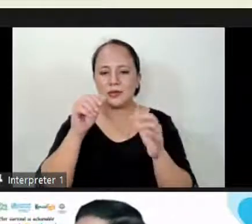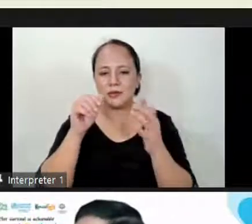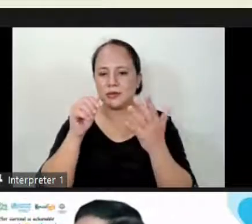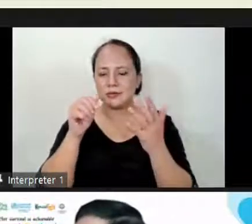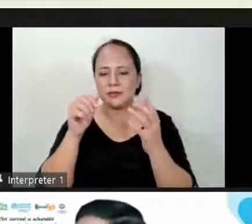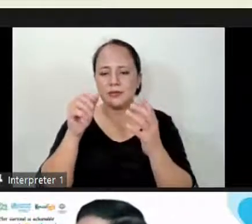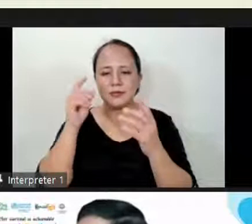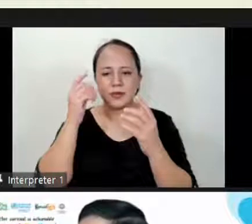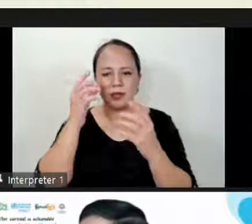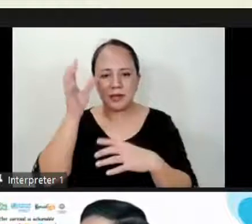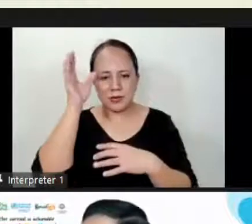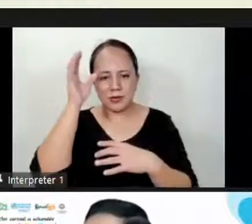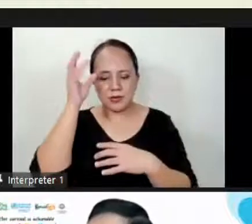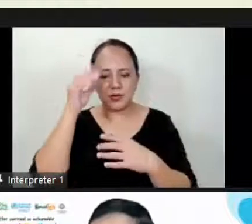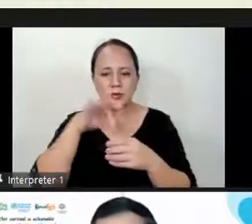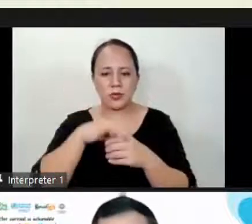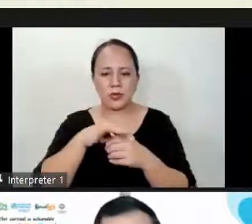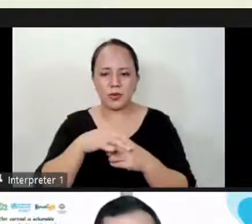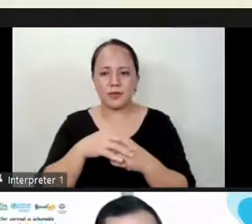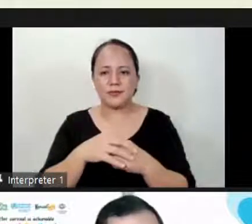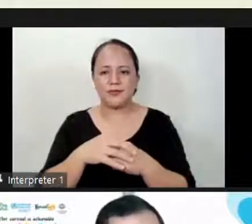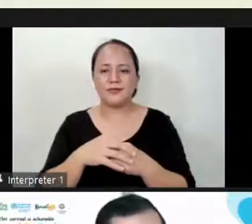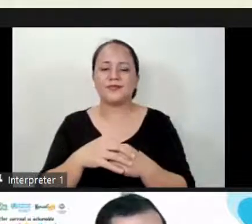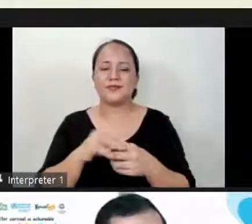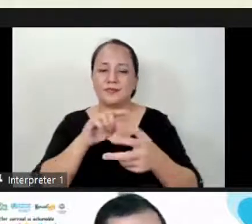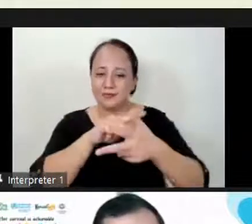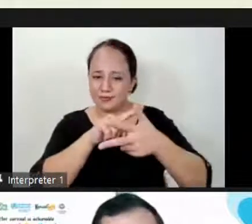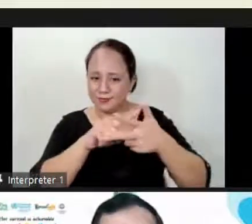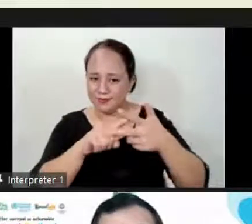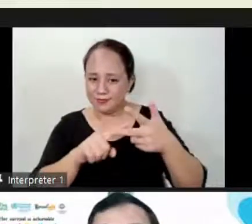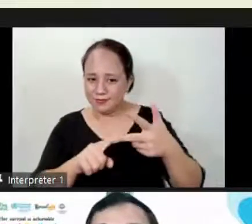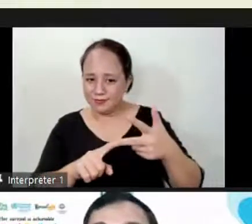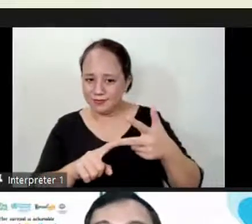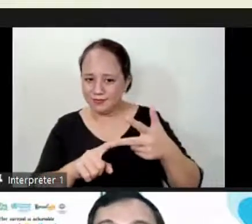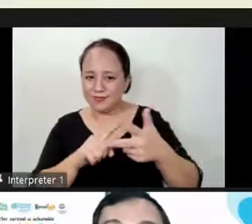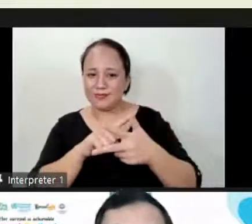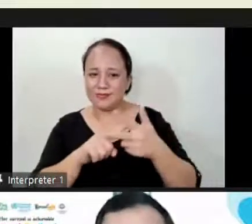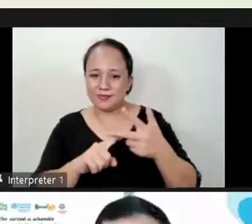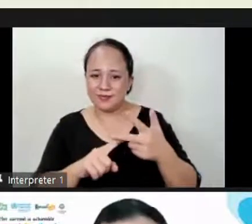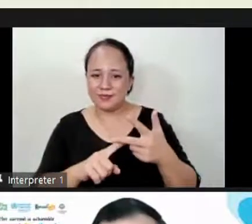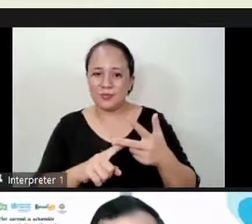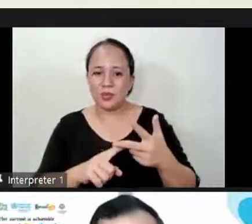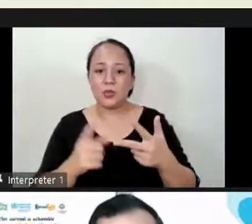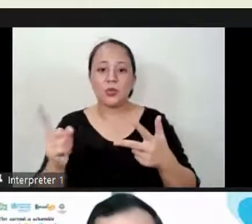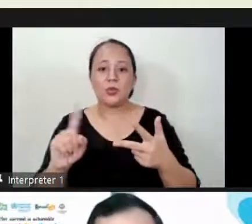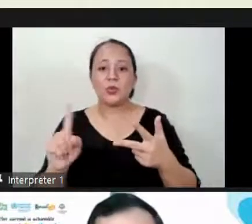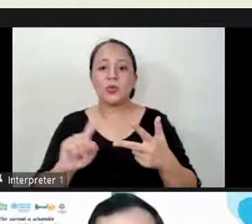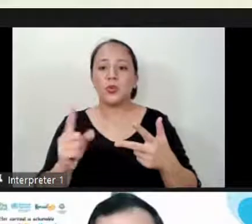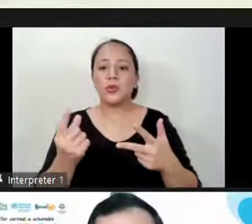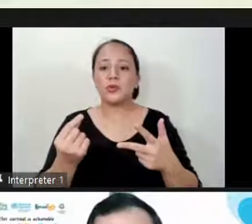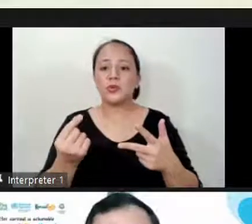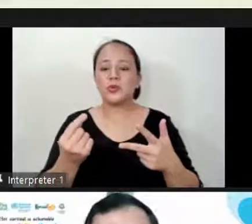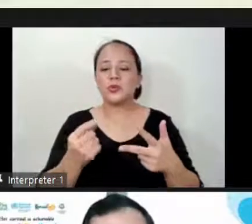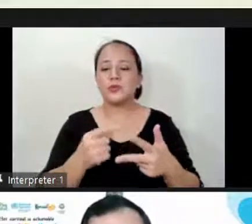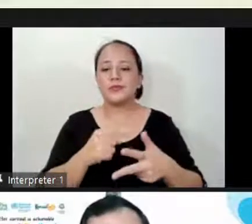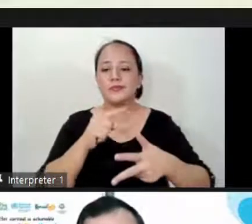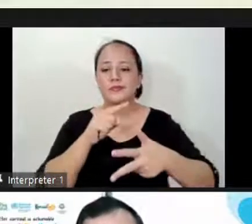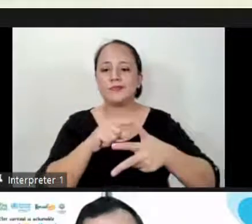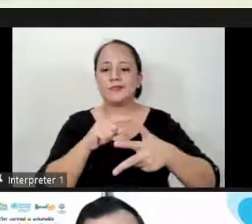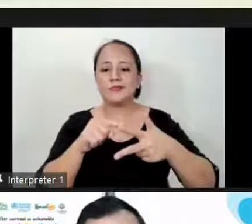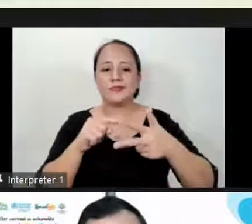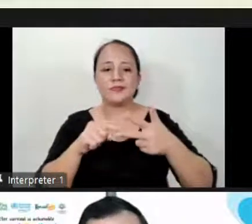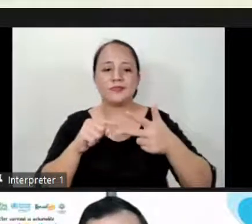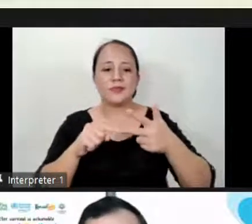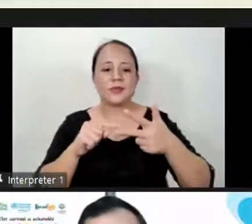that has not yet been said? Okay, so with that, what we will do is go through